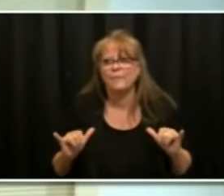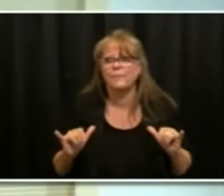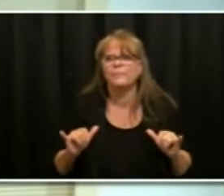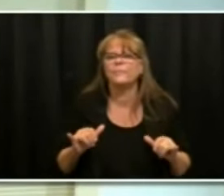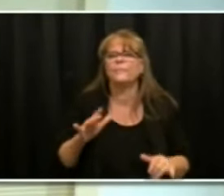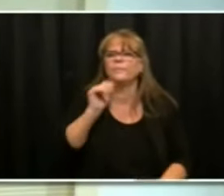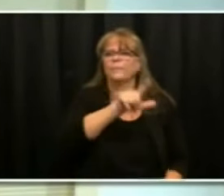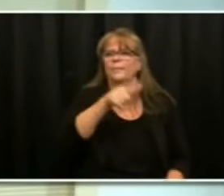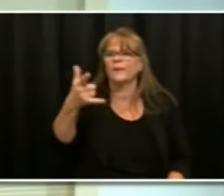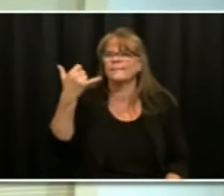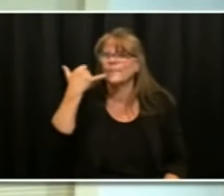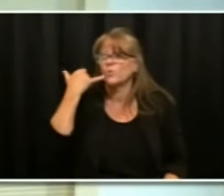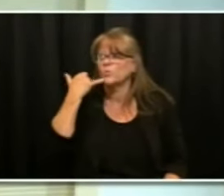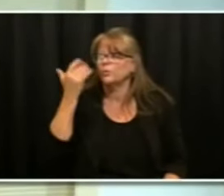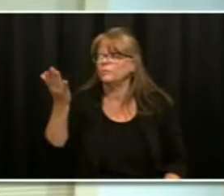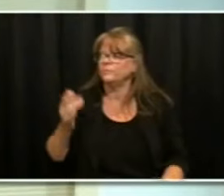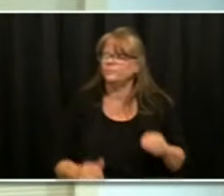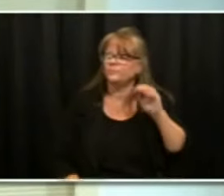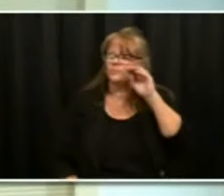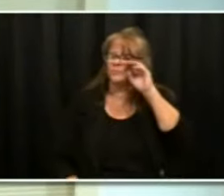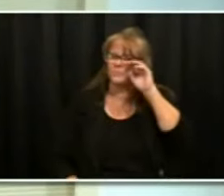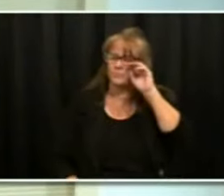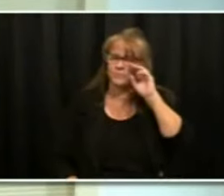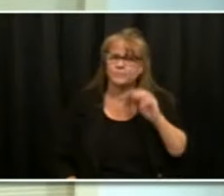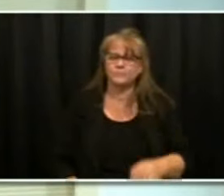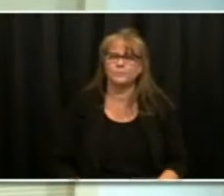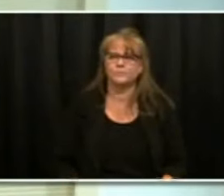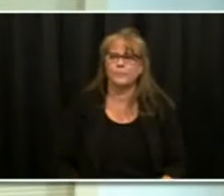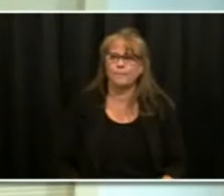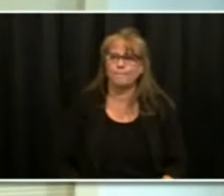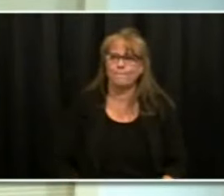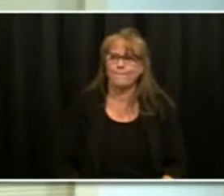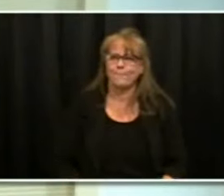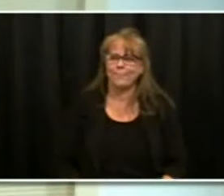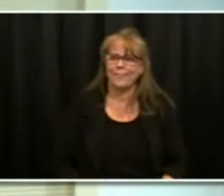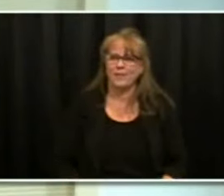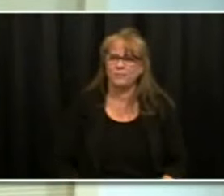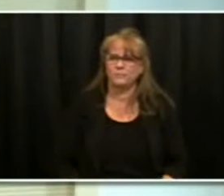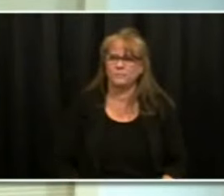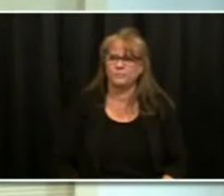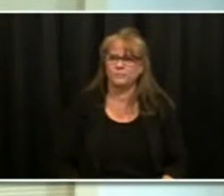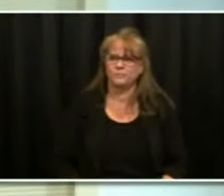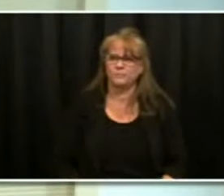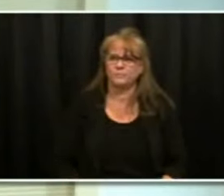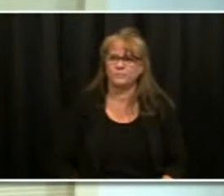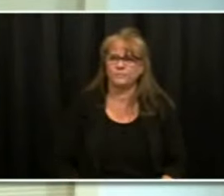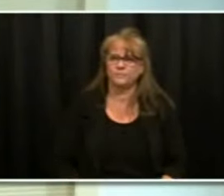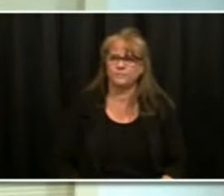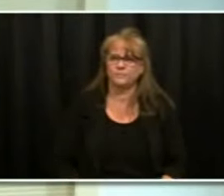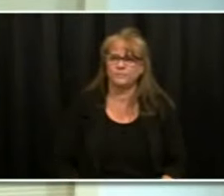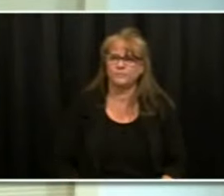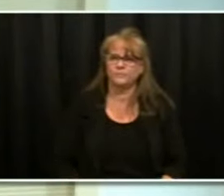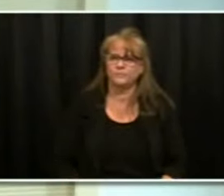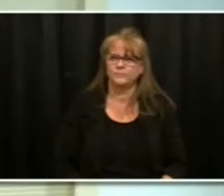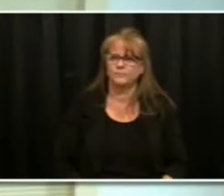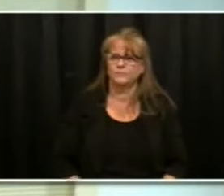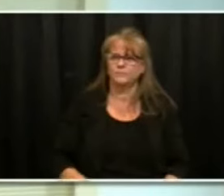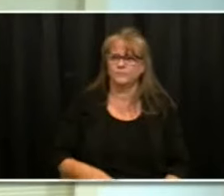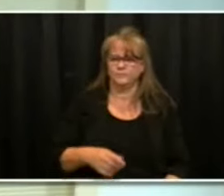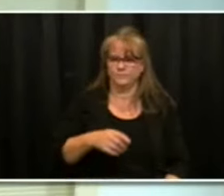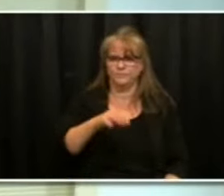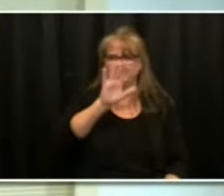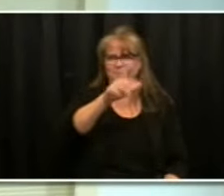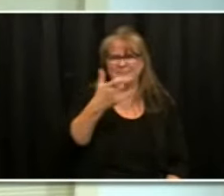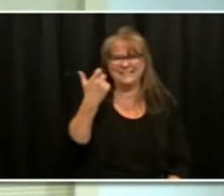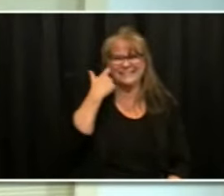This is Erica Melter from Chalkbeat. I sort of have 2 related questions. One, you just mentioned schools. A lot of